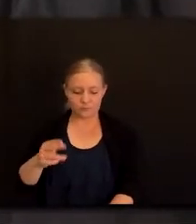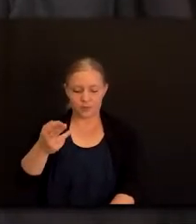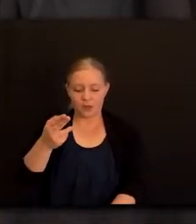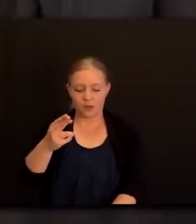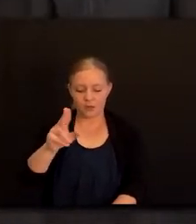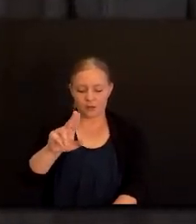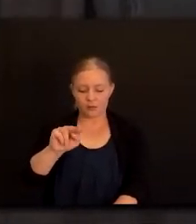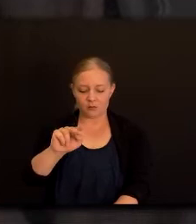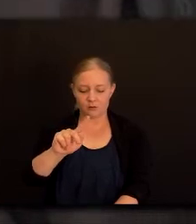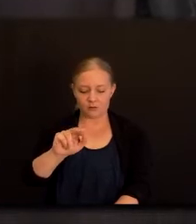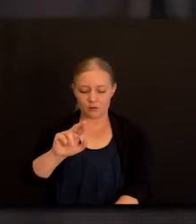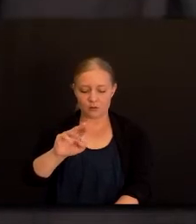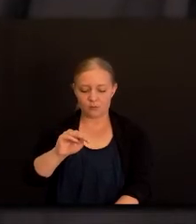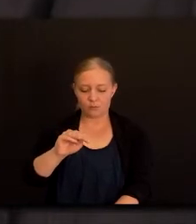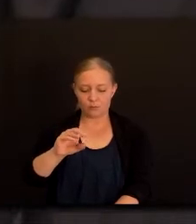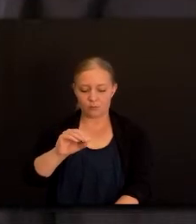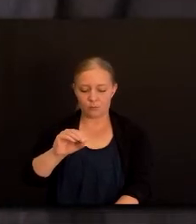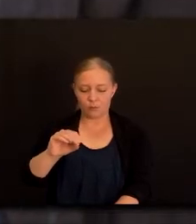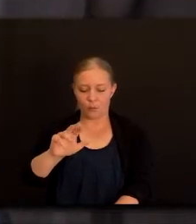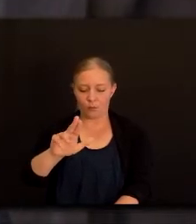Hunter Taylor Moore.